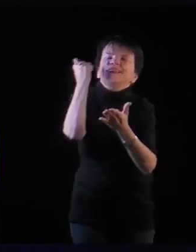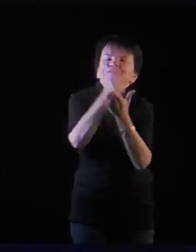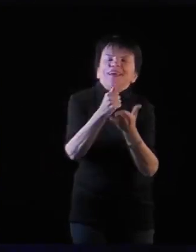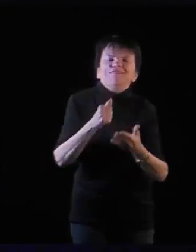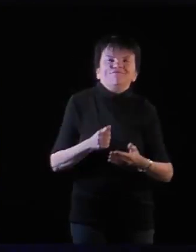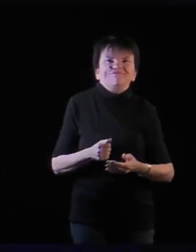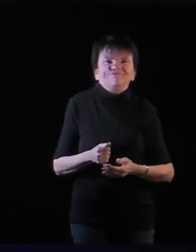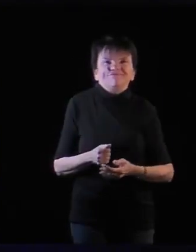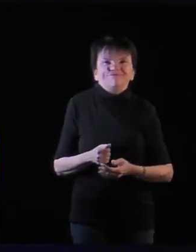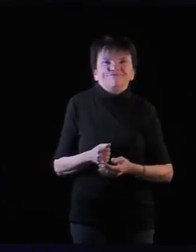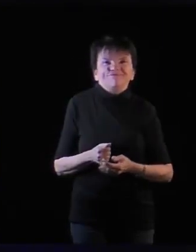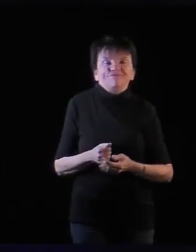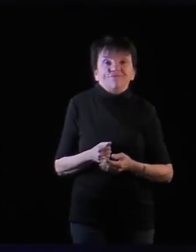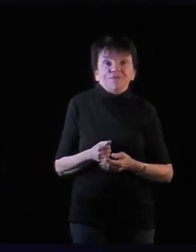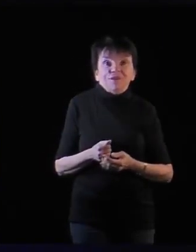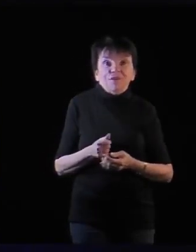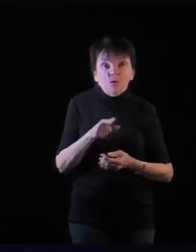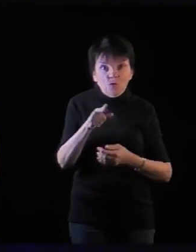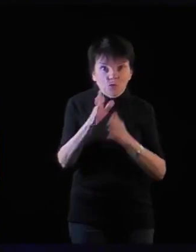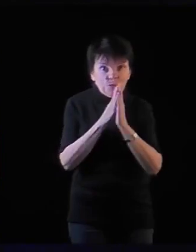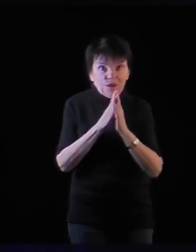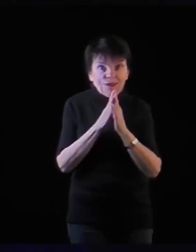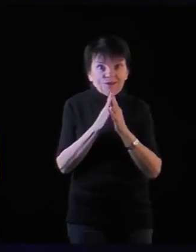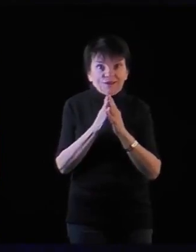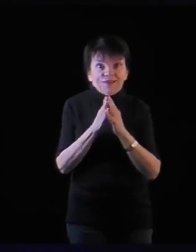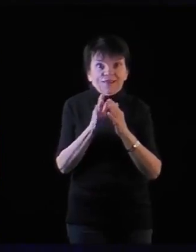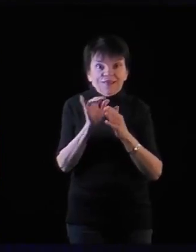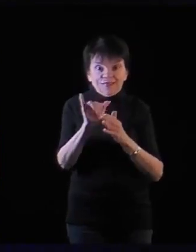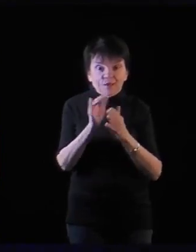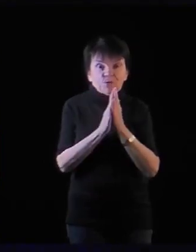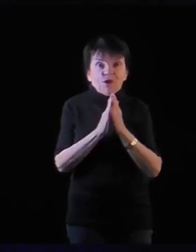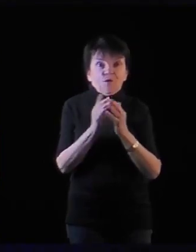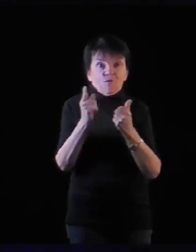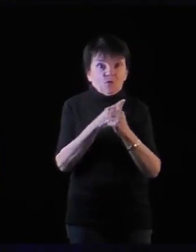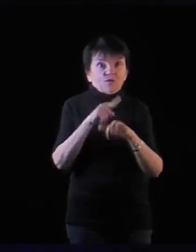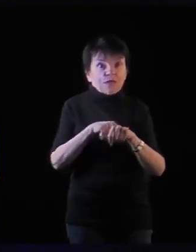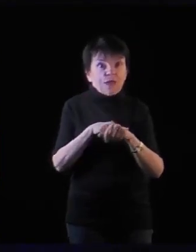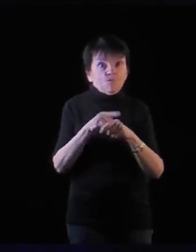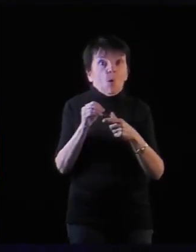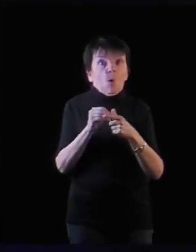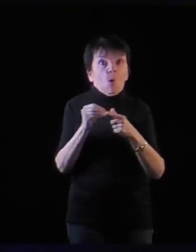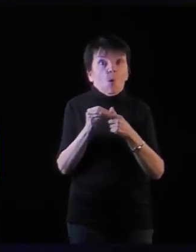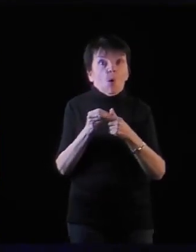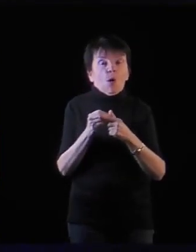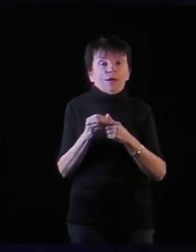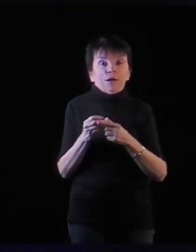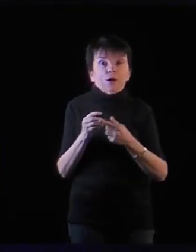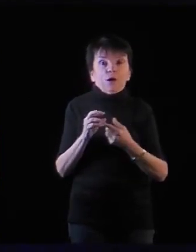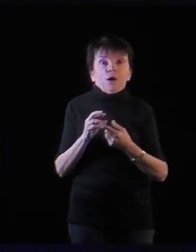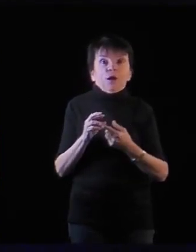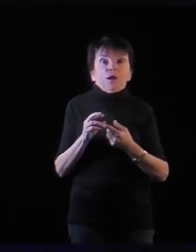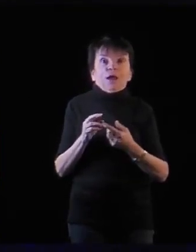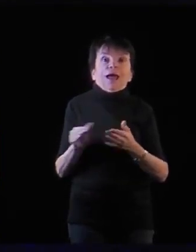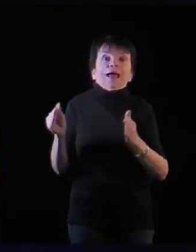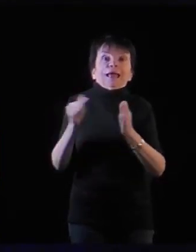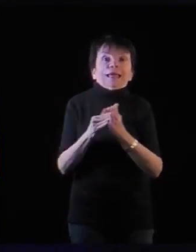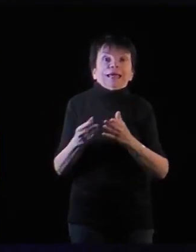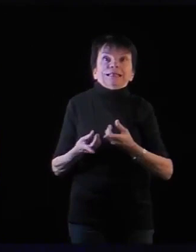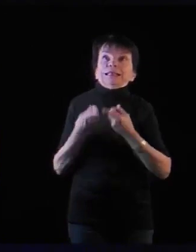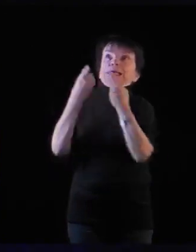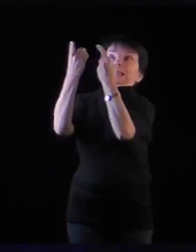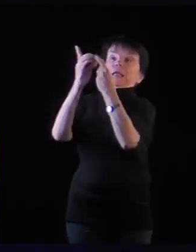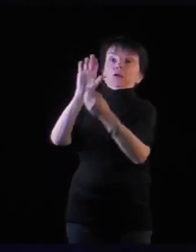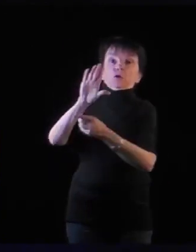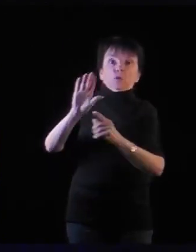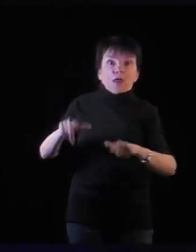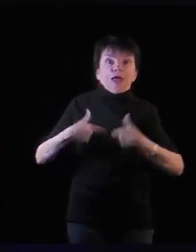amen. If you prayed that prayer for the first time, or maybe you rededicated your life to the Lord, put in the chat line, I did it. I did